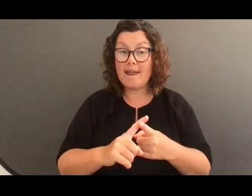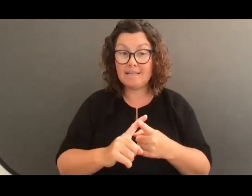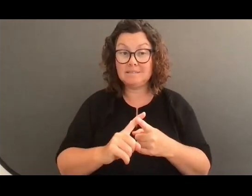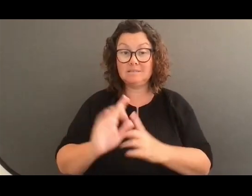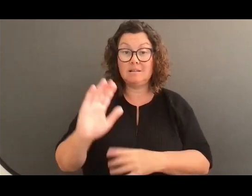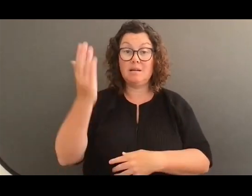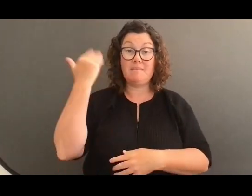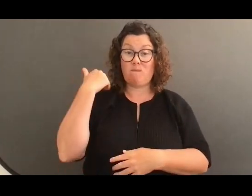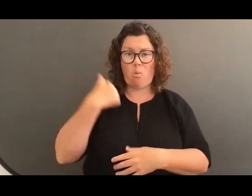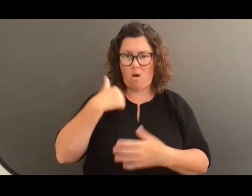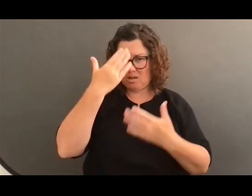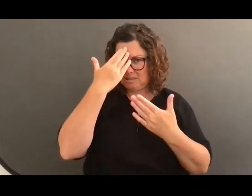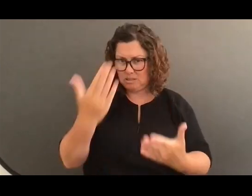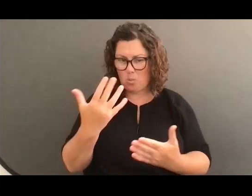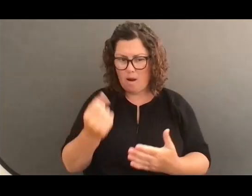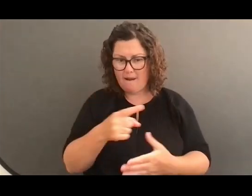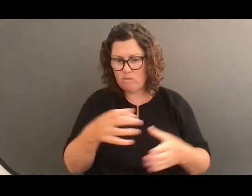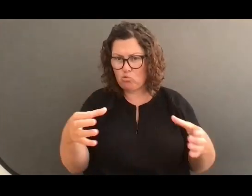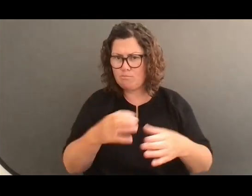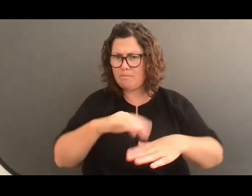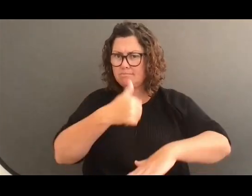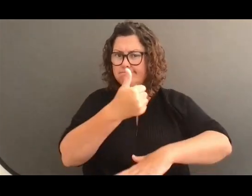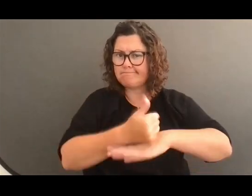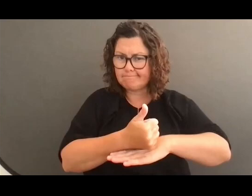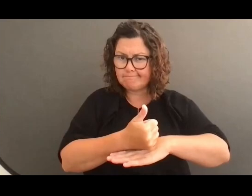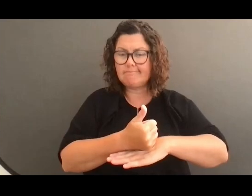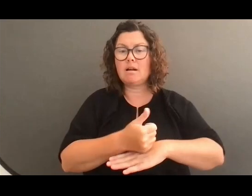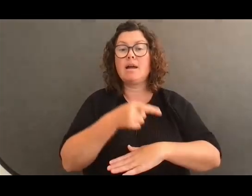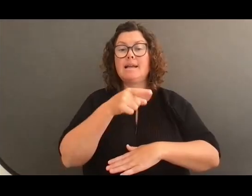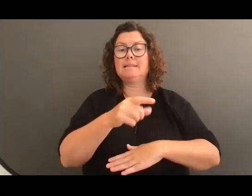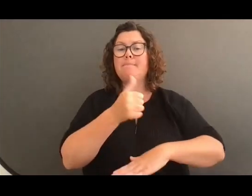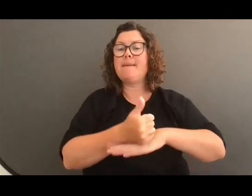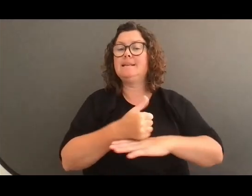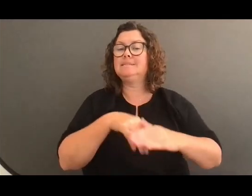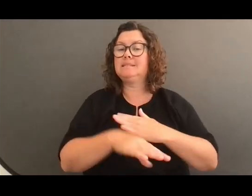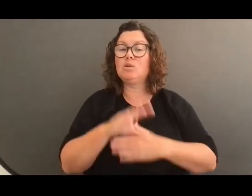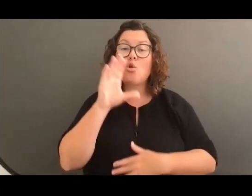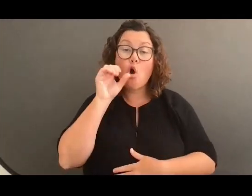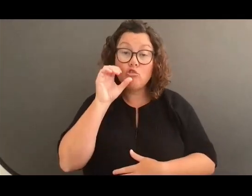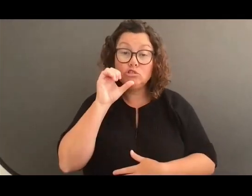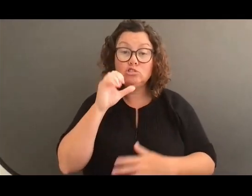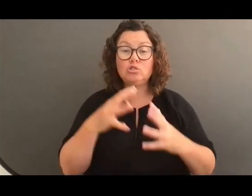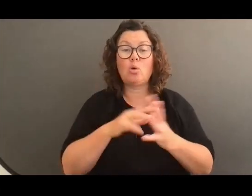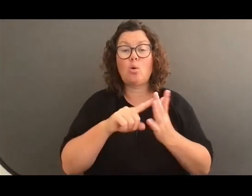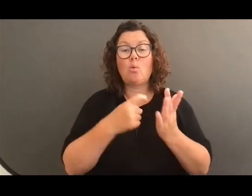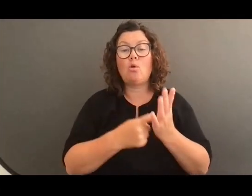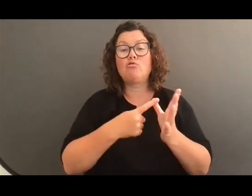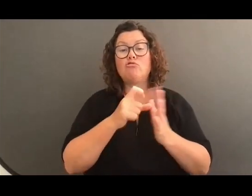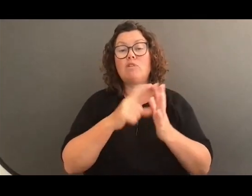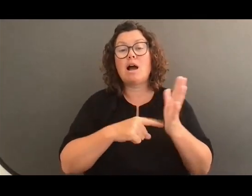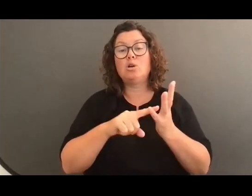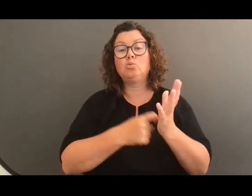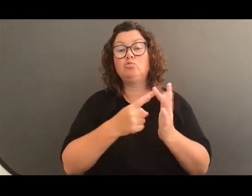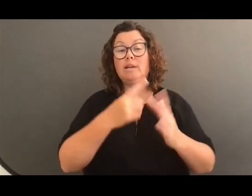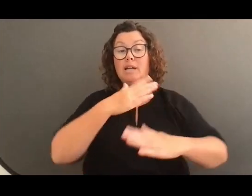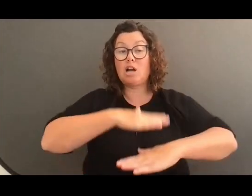point in time. But NetWaste is based in Orange on Wiradjuri country, and it was wonderful to be able to follow on from